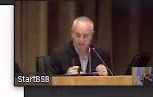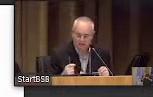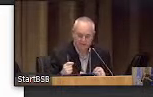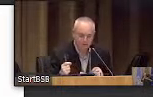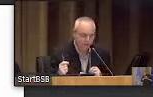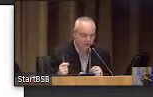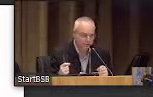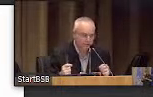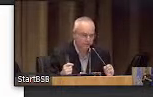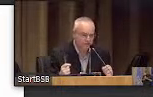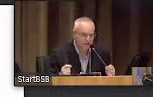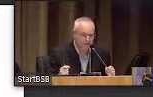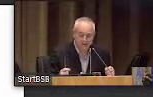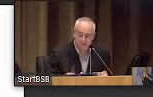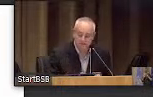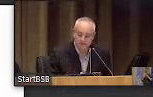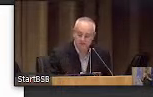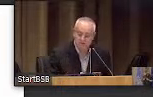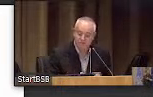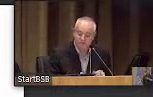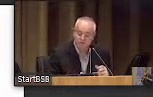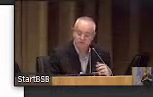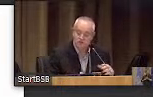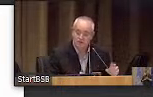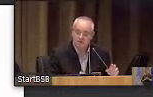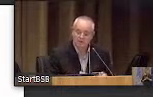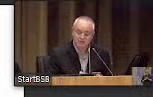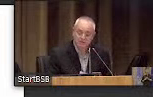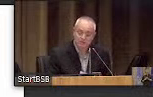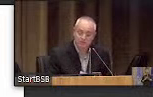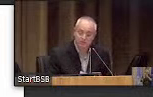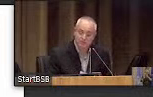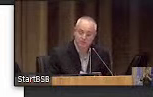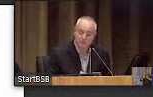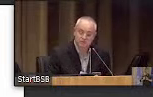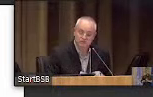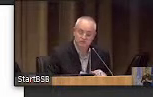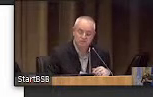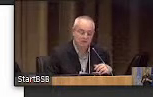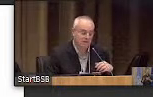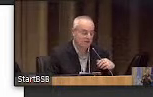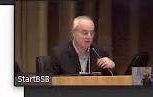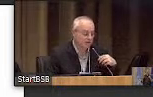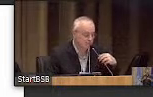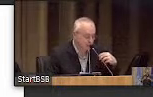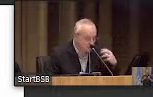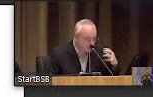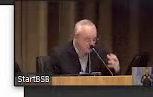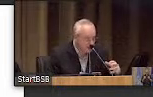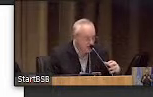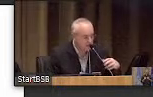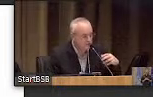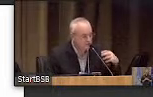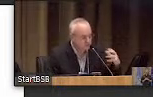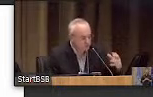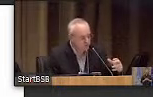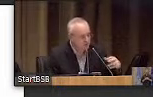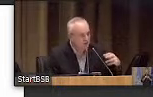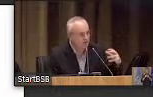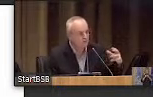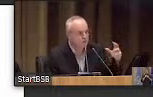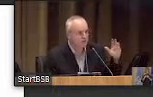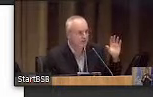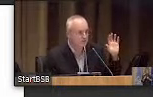bring that more detailed in the perspective of the validation of this information that we